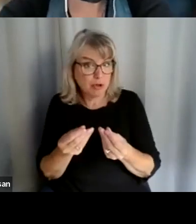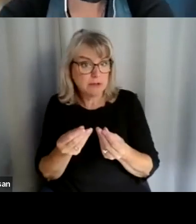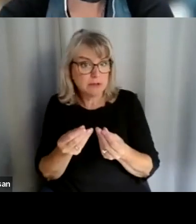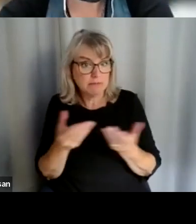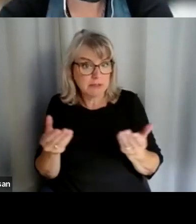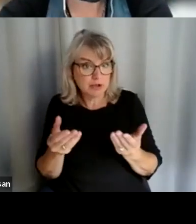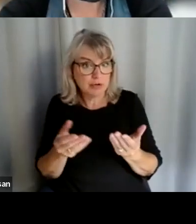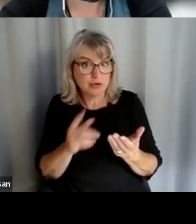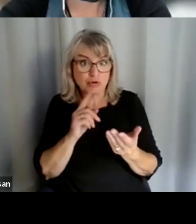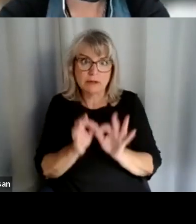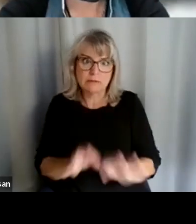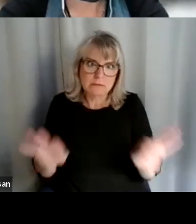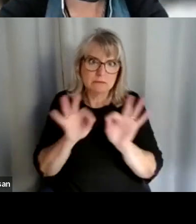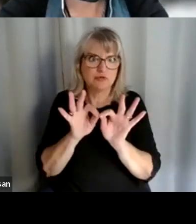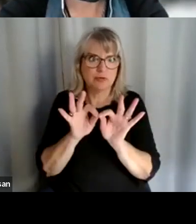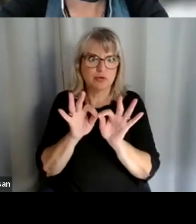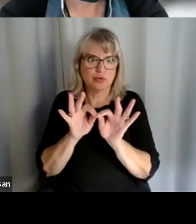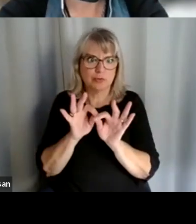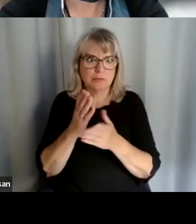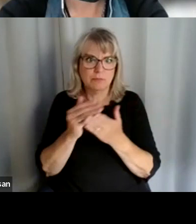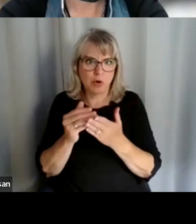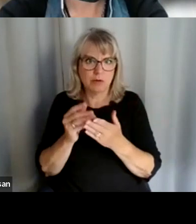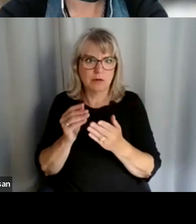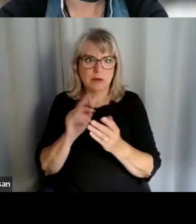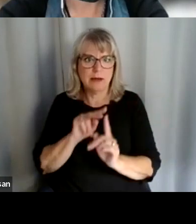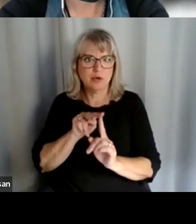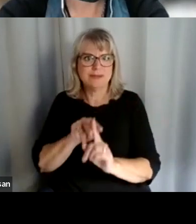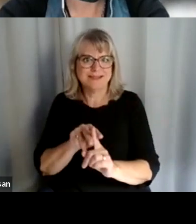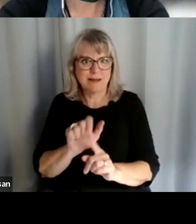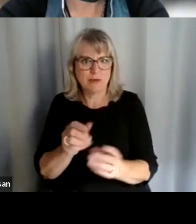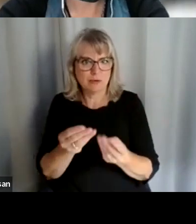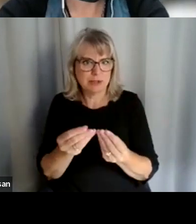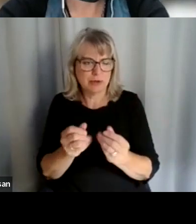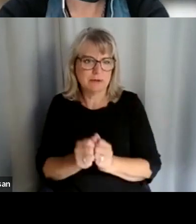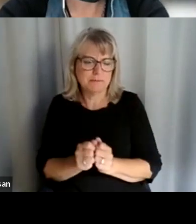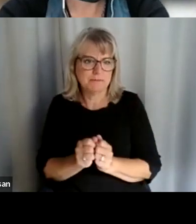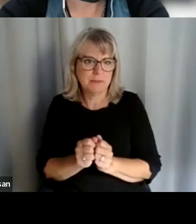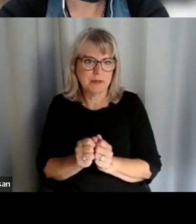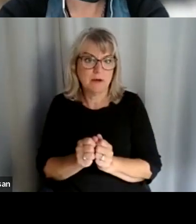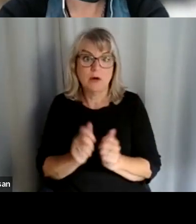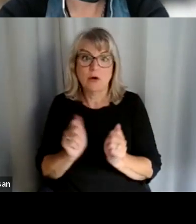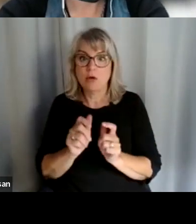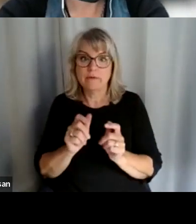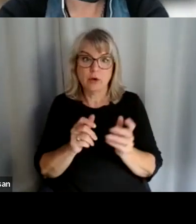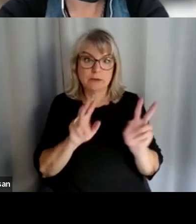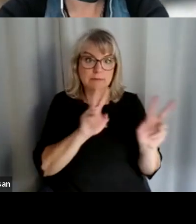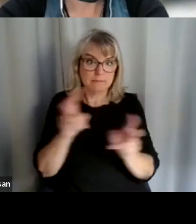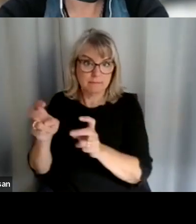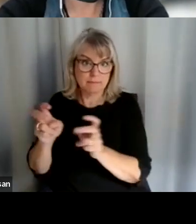Materials plays a very crucial role in how we, material science of it plays a very crucial role in how we do our procurement. So bringing all of that